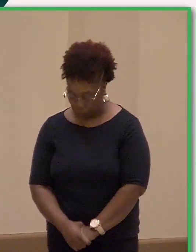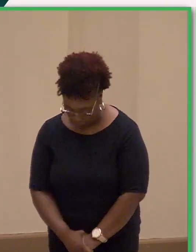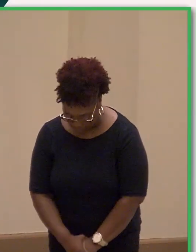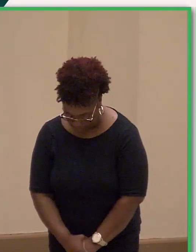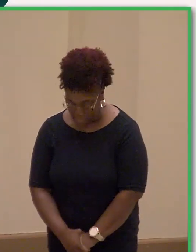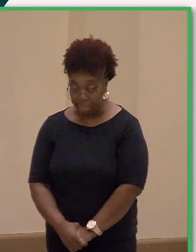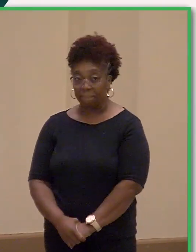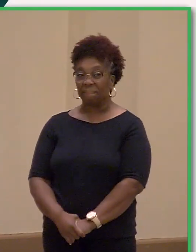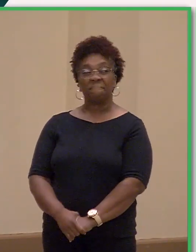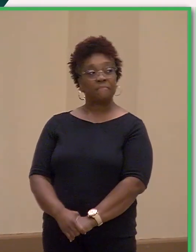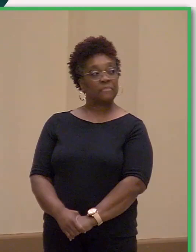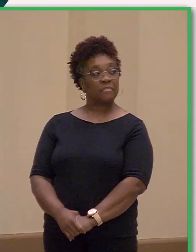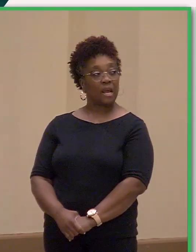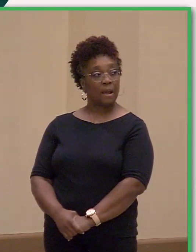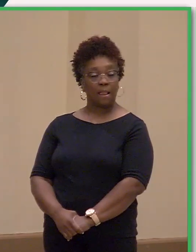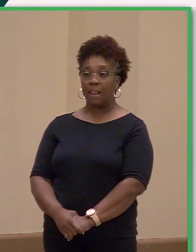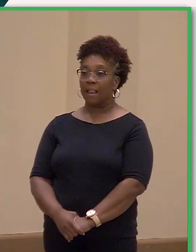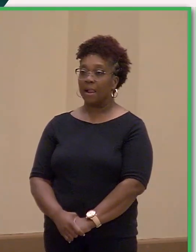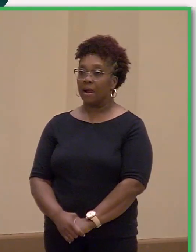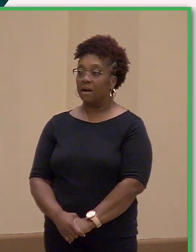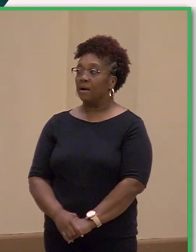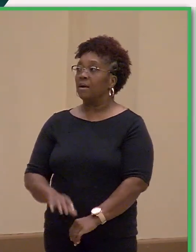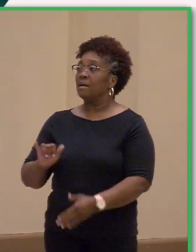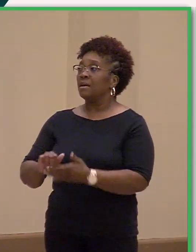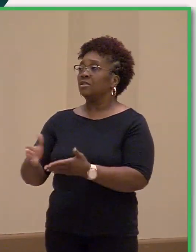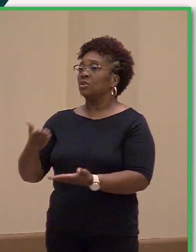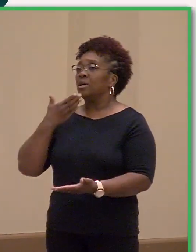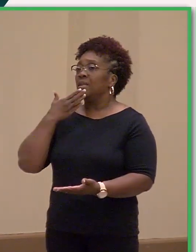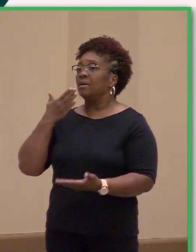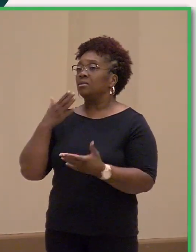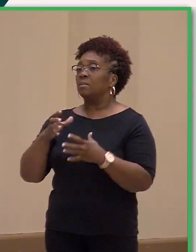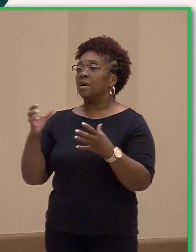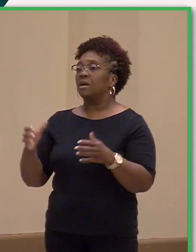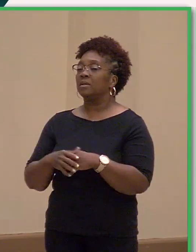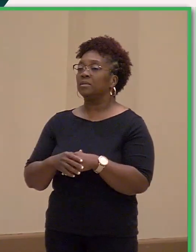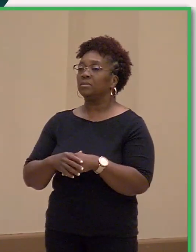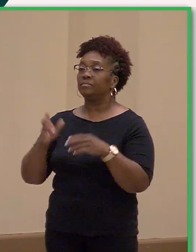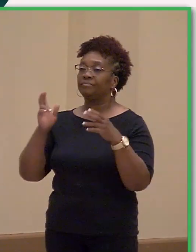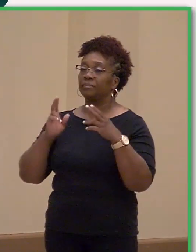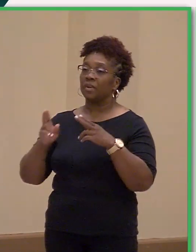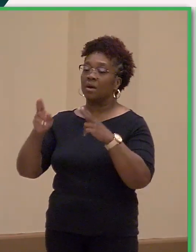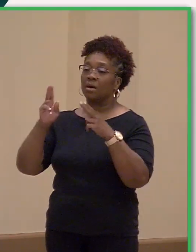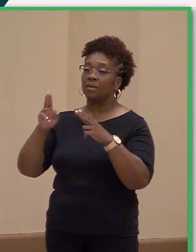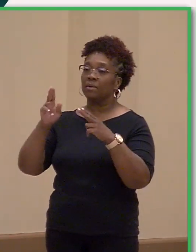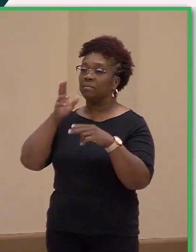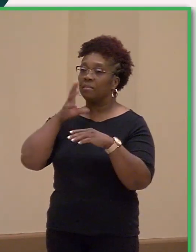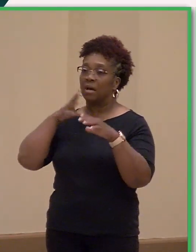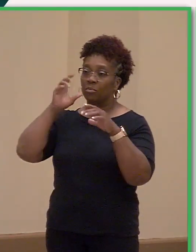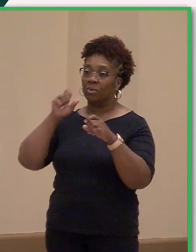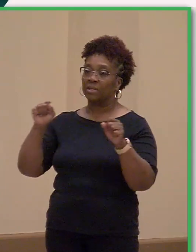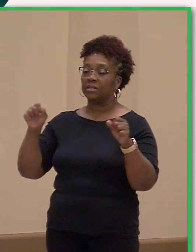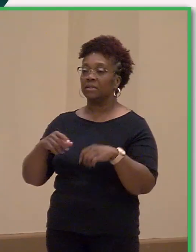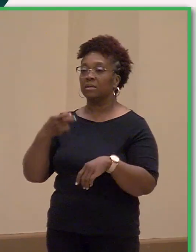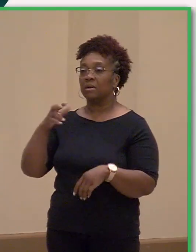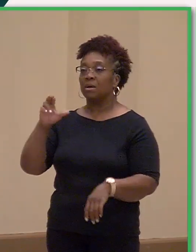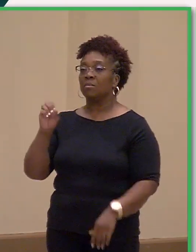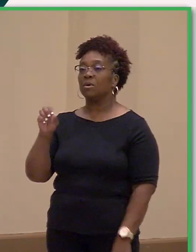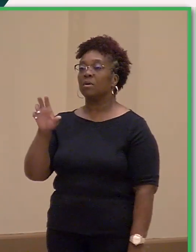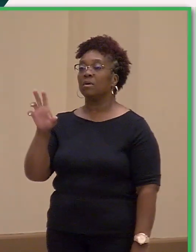Okay. That's good. Thank you so much. To Madam President, to Pro Tem and his honorable